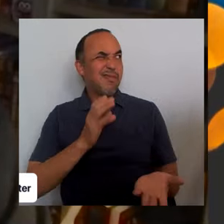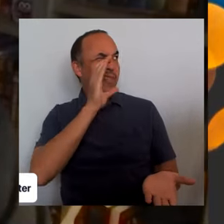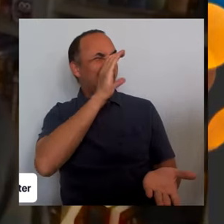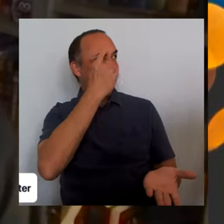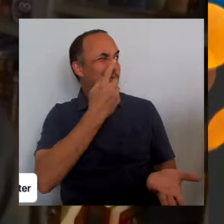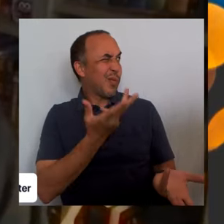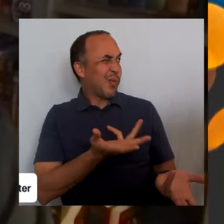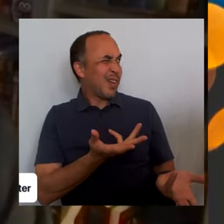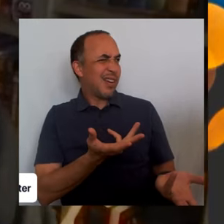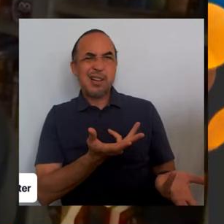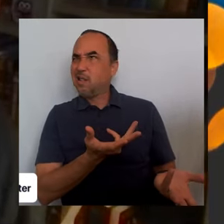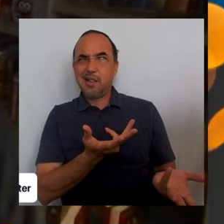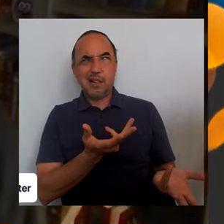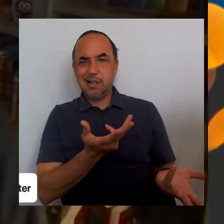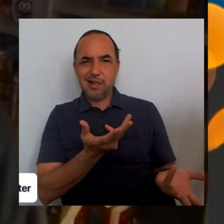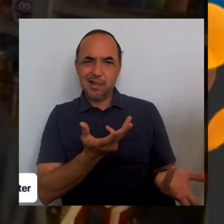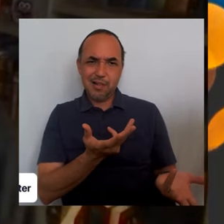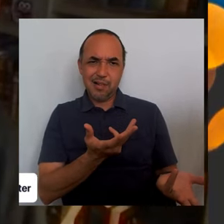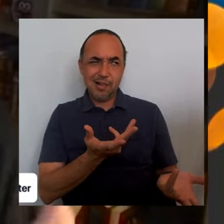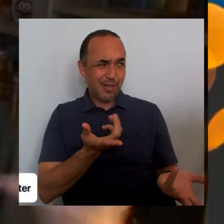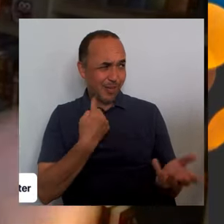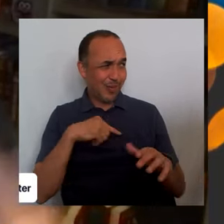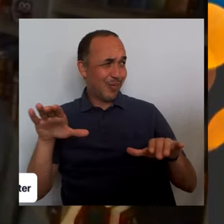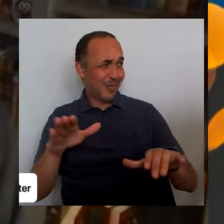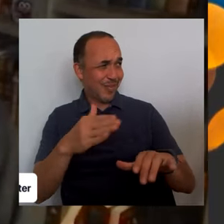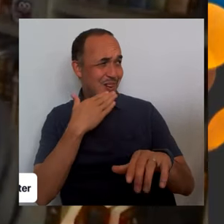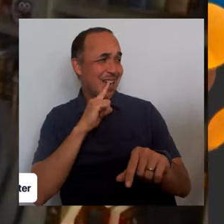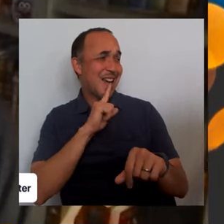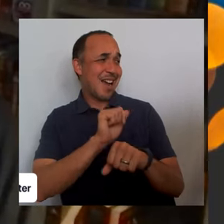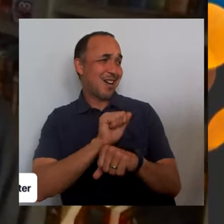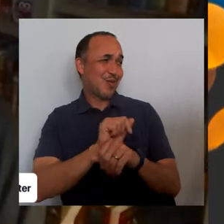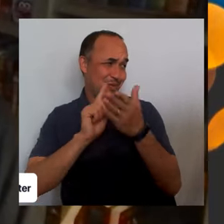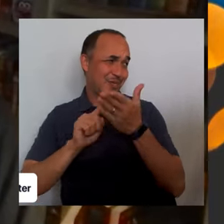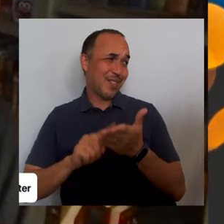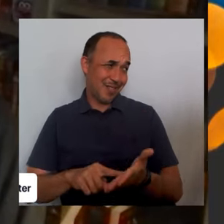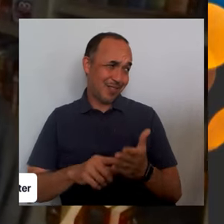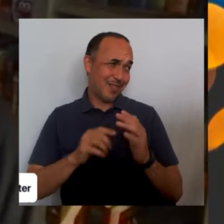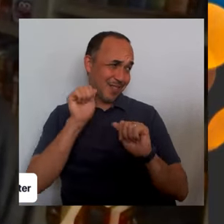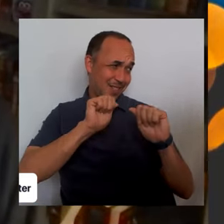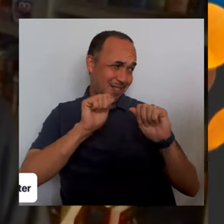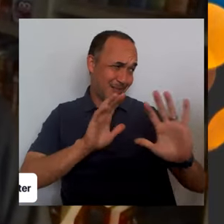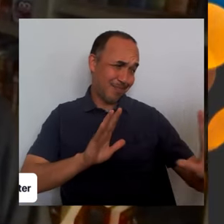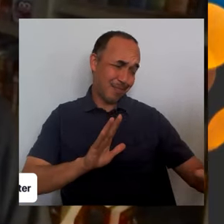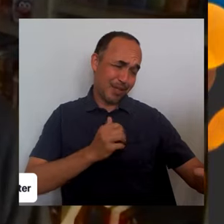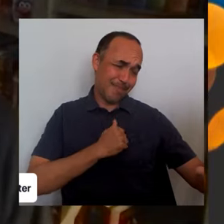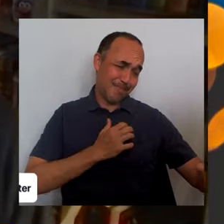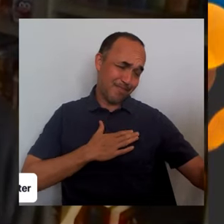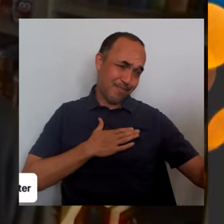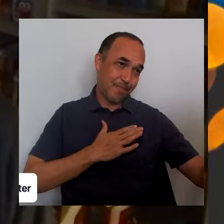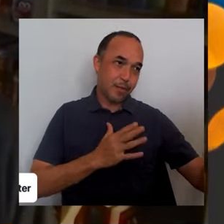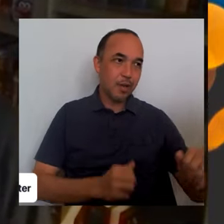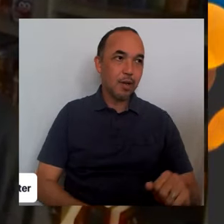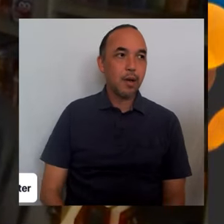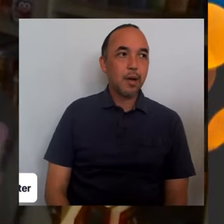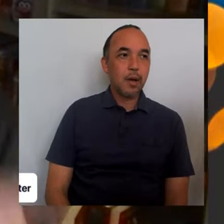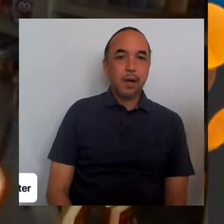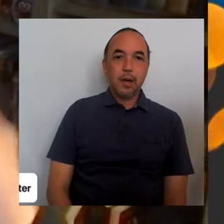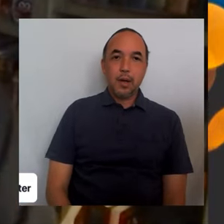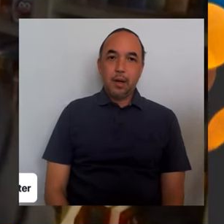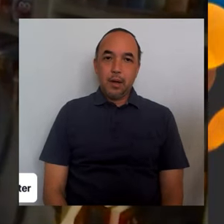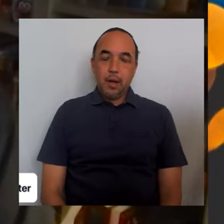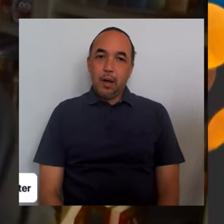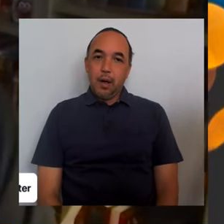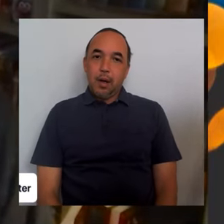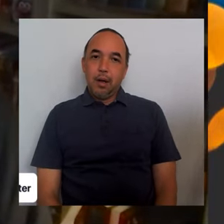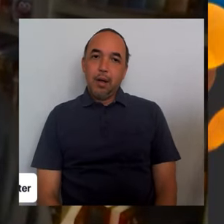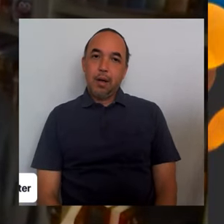know, we're doing real work. They're trying to look for other things, cisterns or whatnot. But if you can find one that,